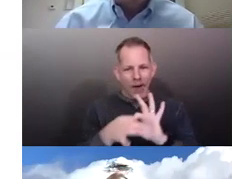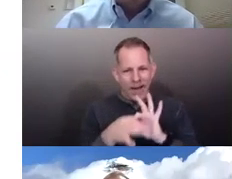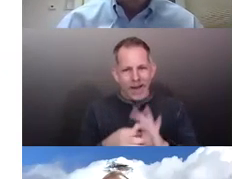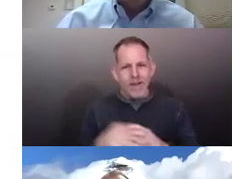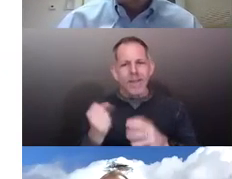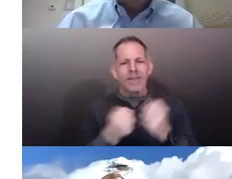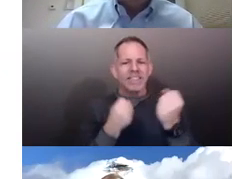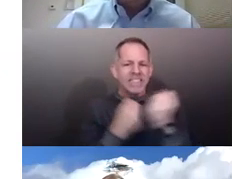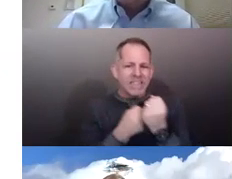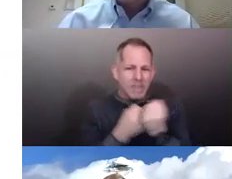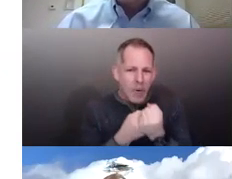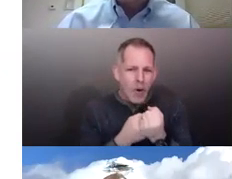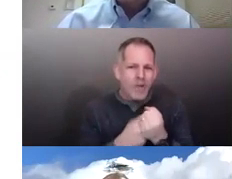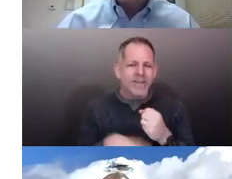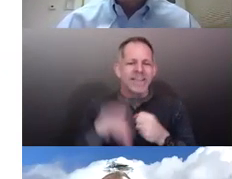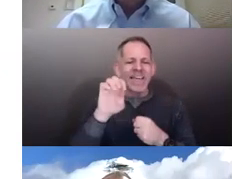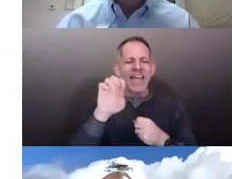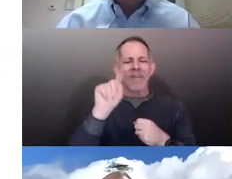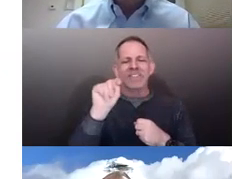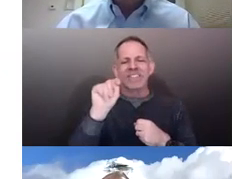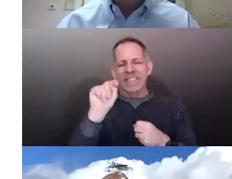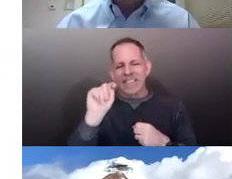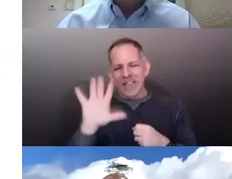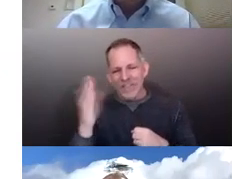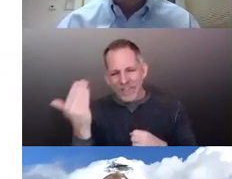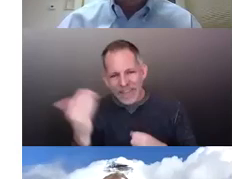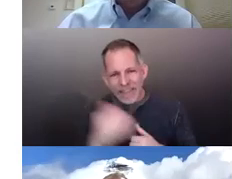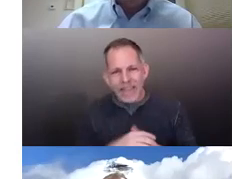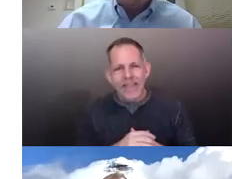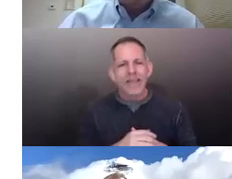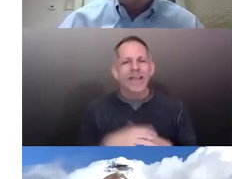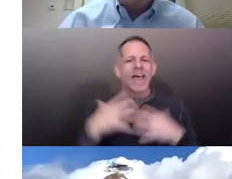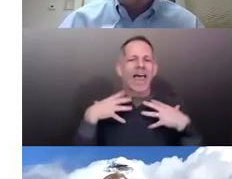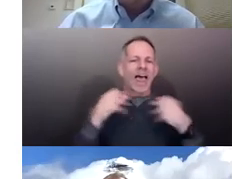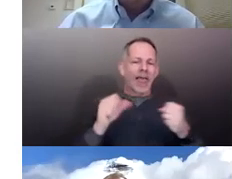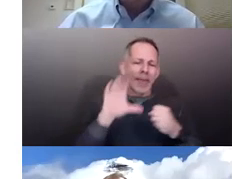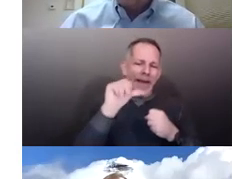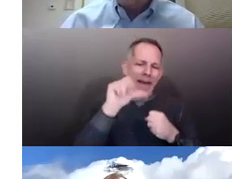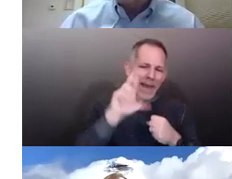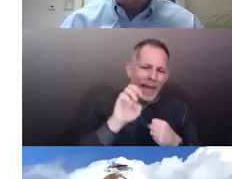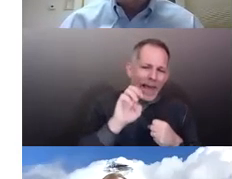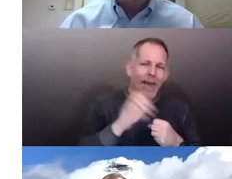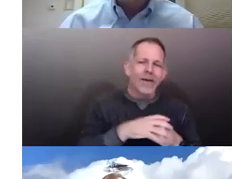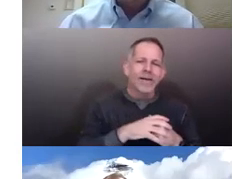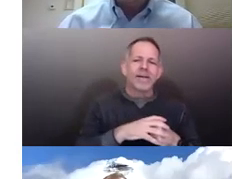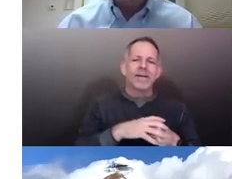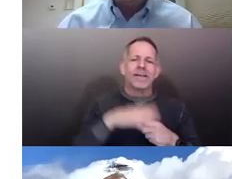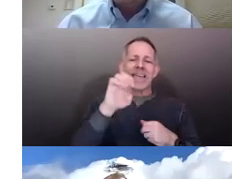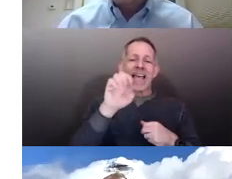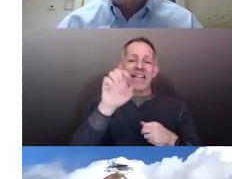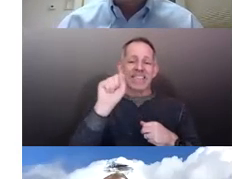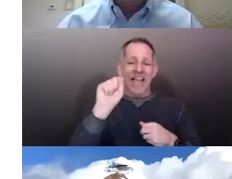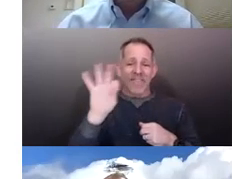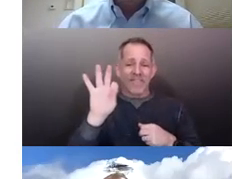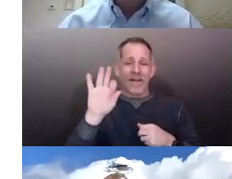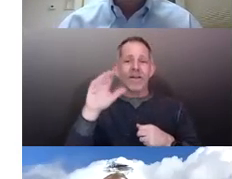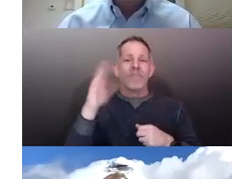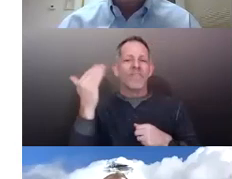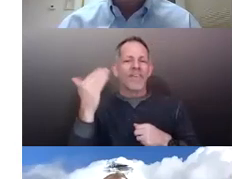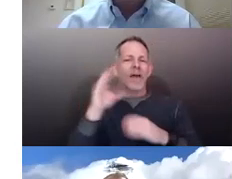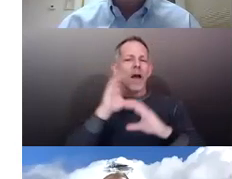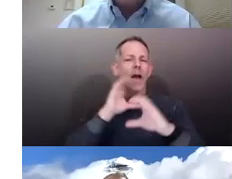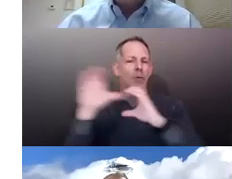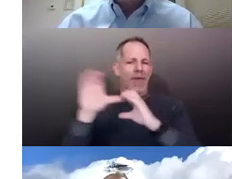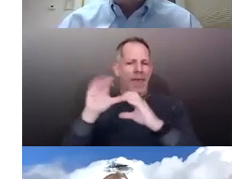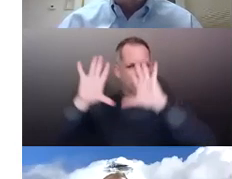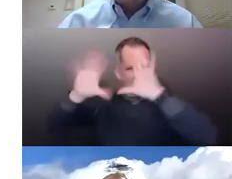8, which is Public Health and Healthcare, as well as ESF 15, which is Communications and the Joint Information